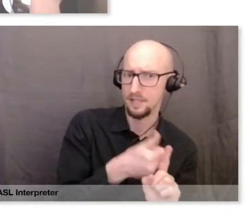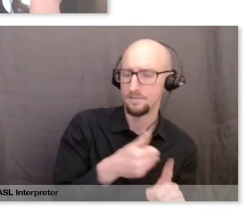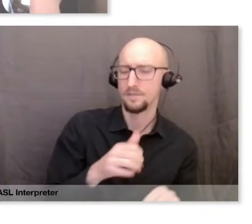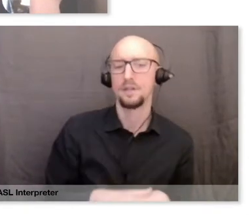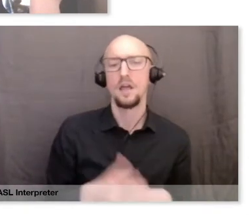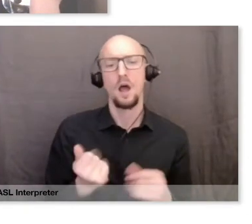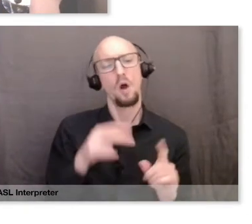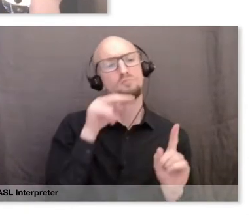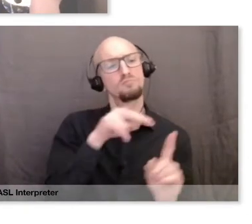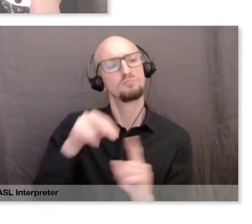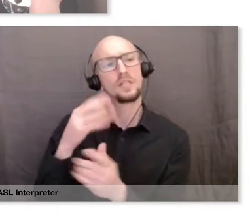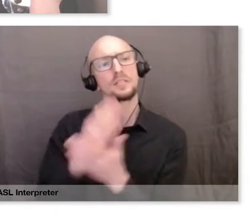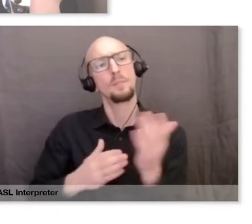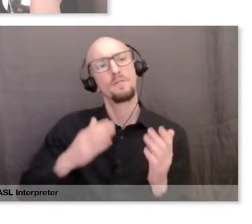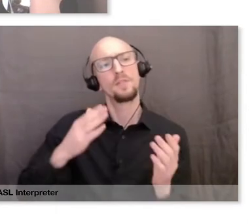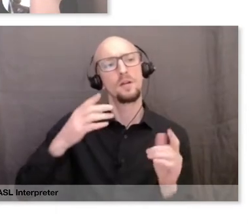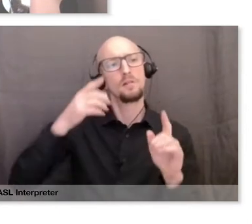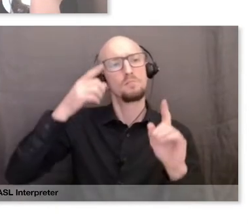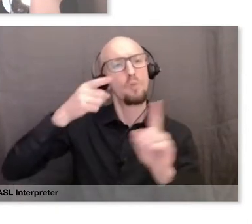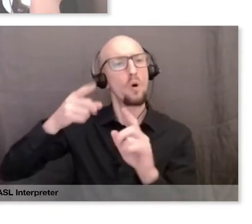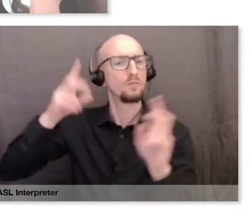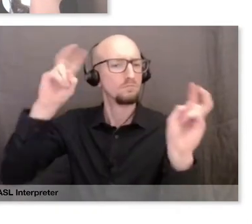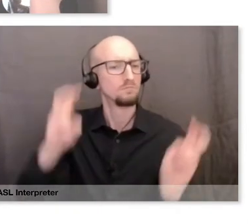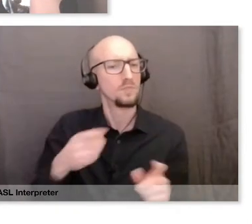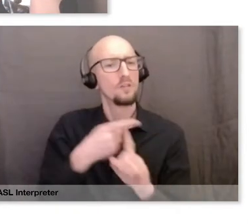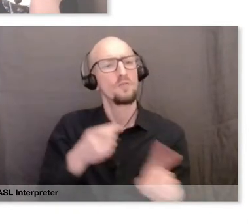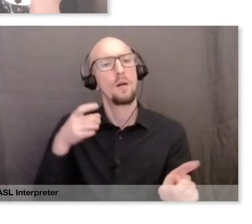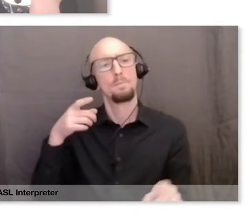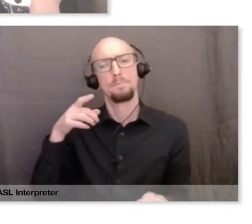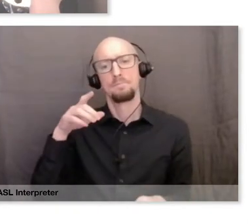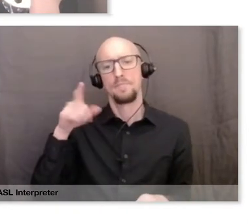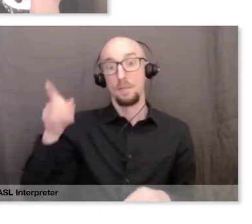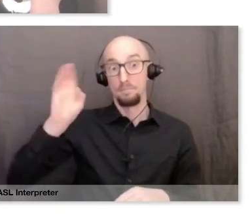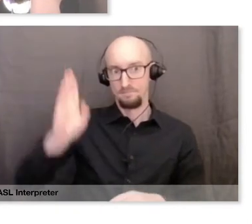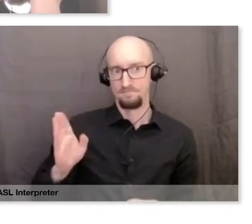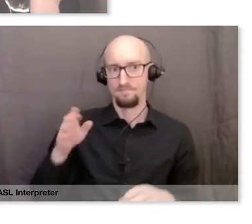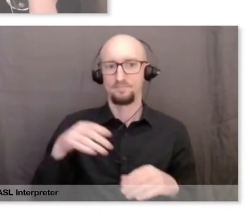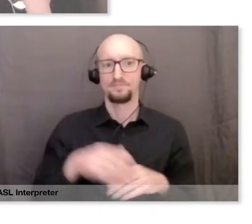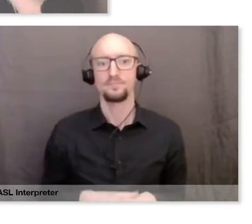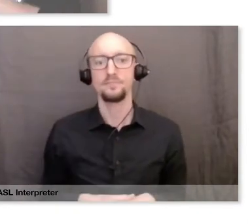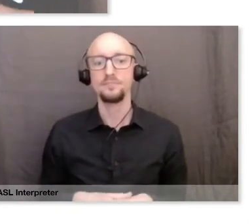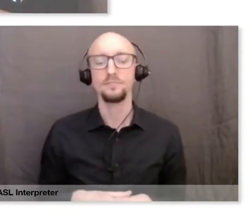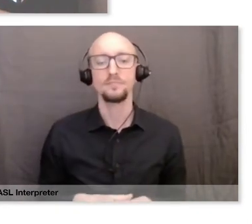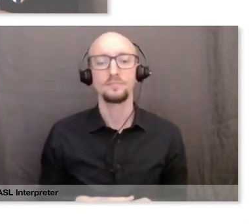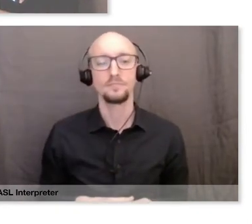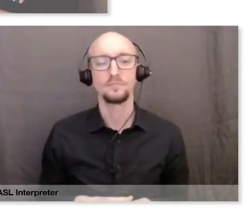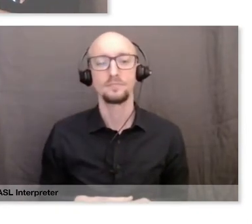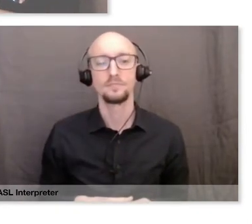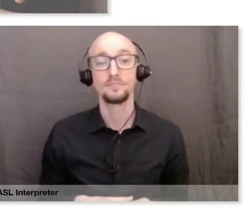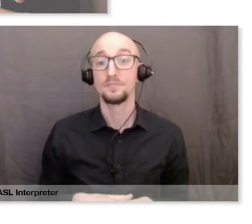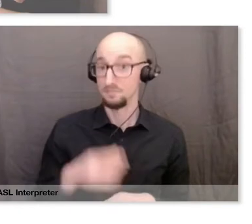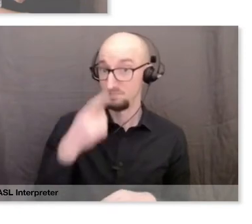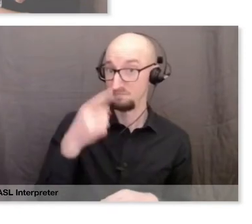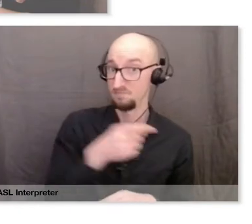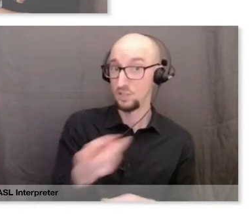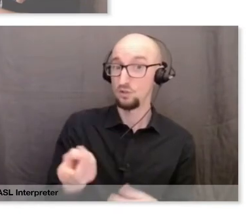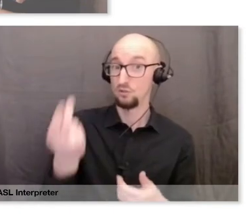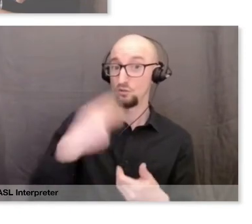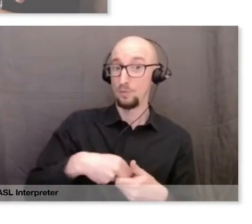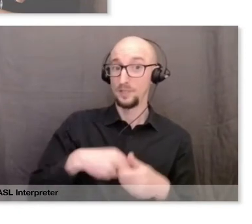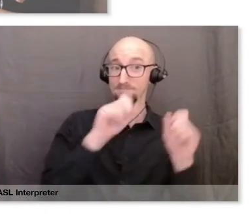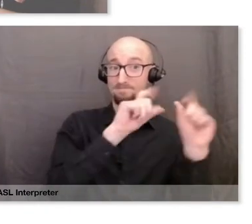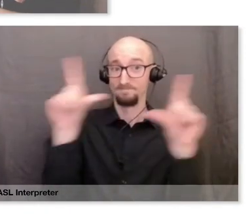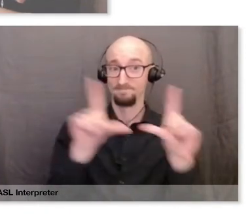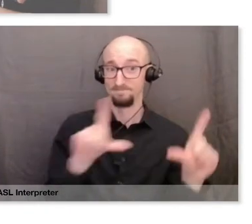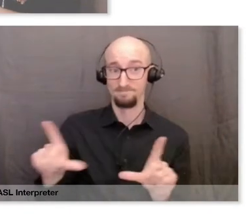the arguments delivered by our panelists, whom, if I can, I would like to have join me on the screen. I think